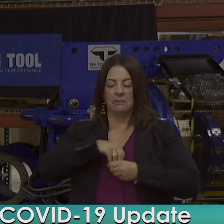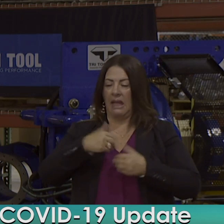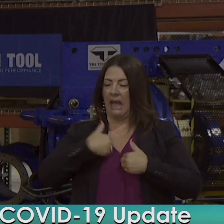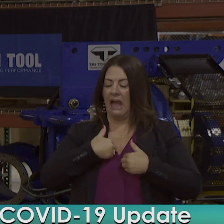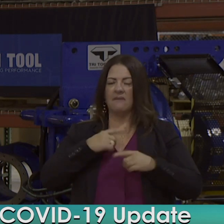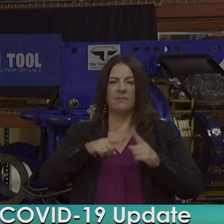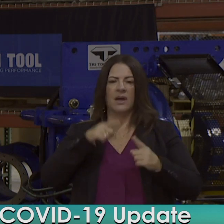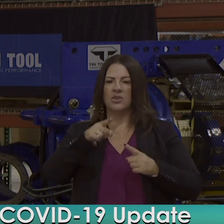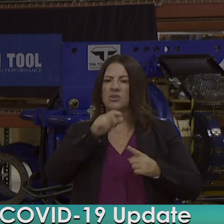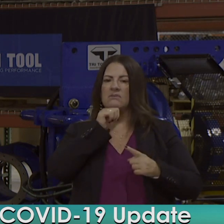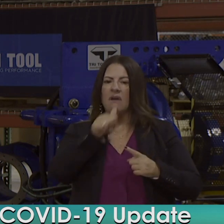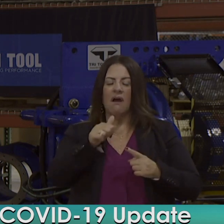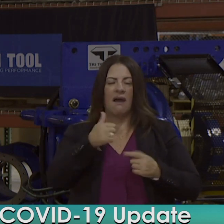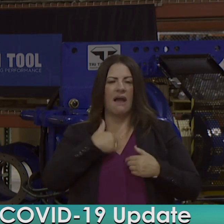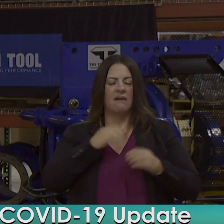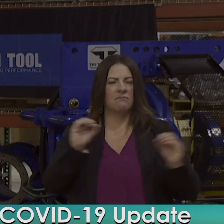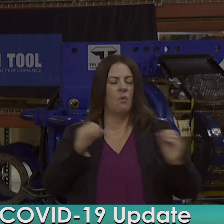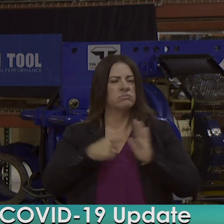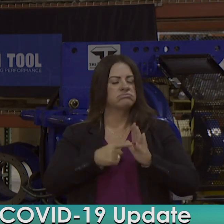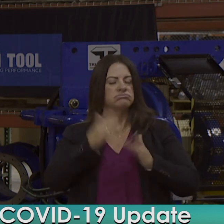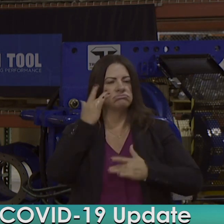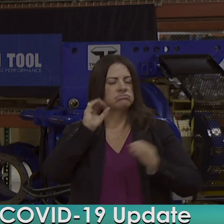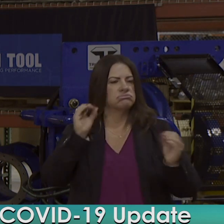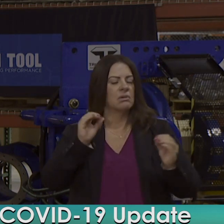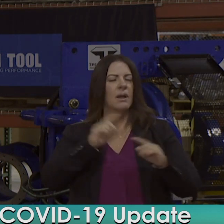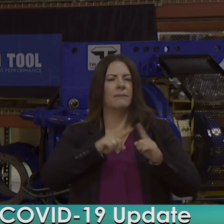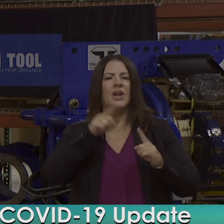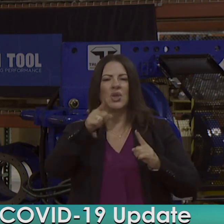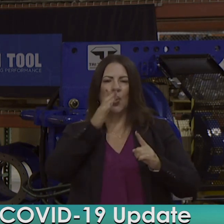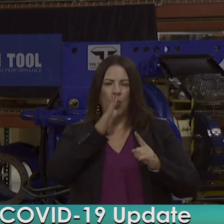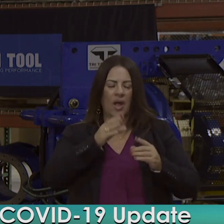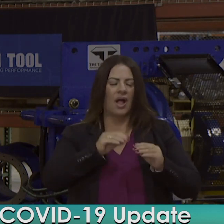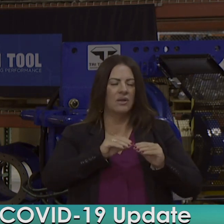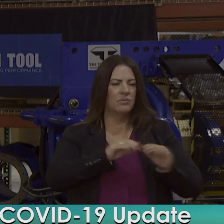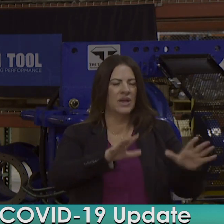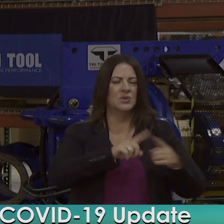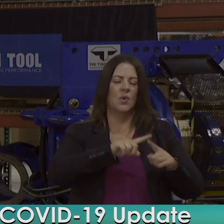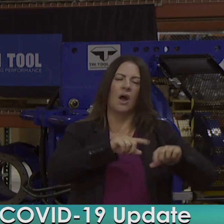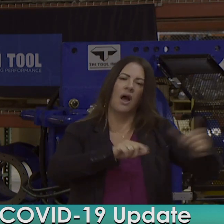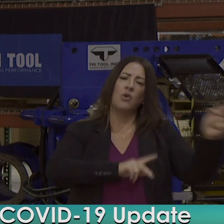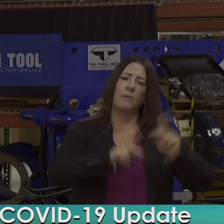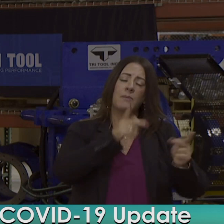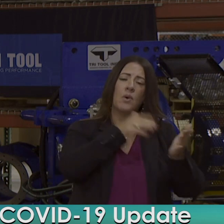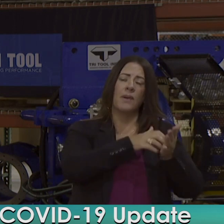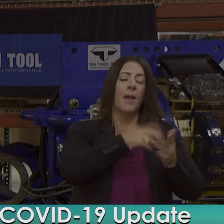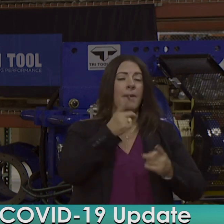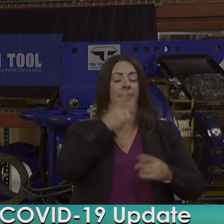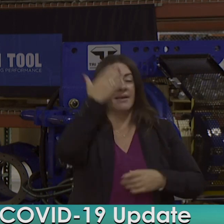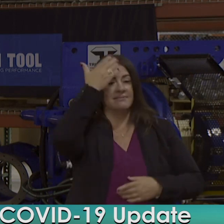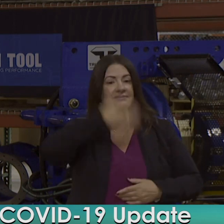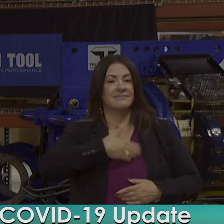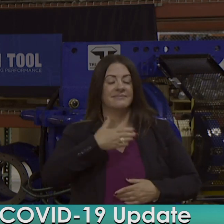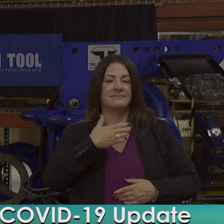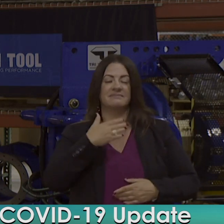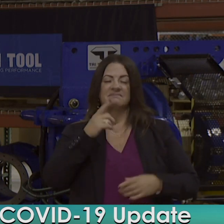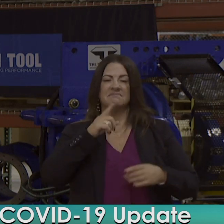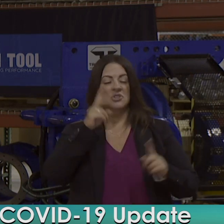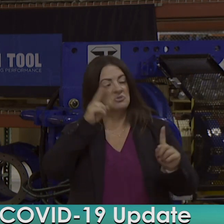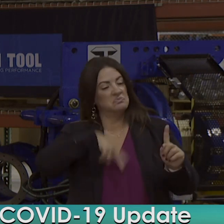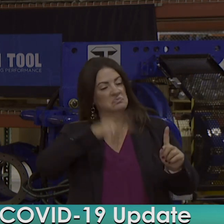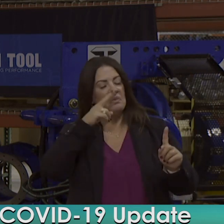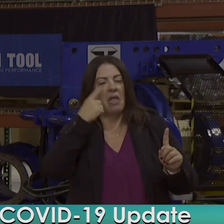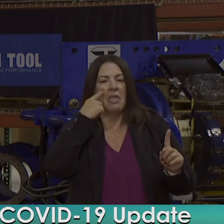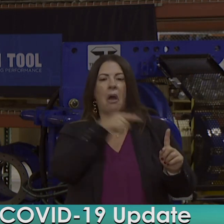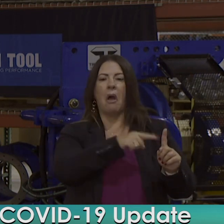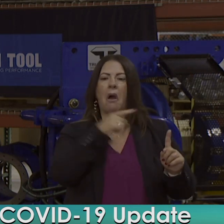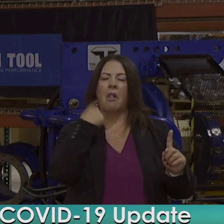for transmitting this disease to vulnerable people. Someone that may appear healthy in line with you at a grocery store